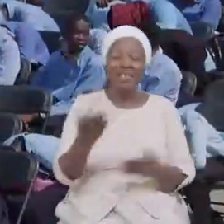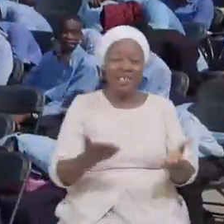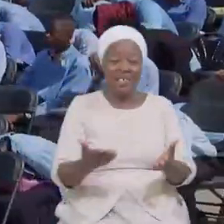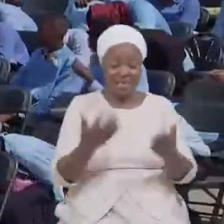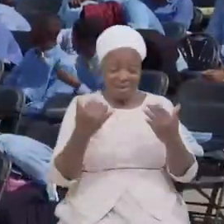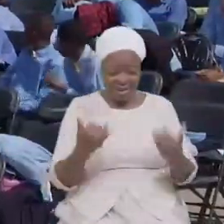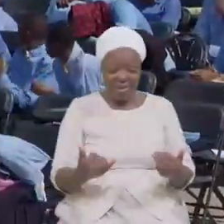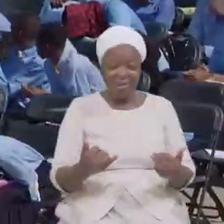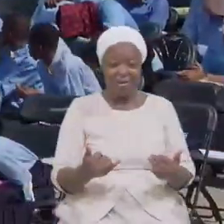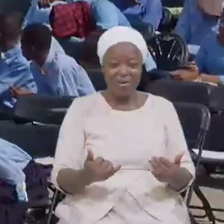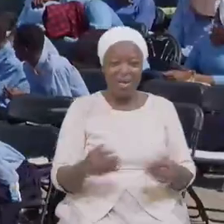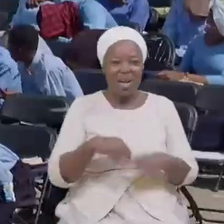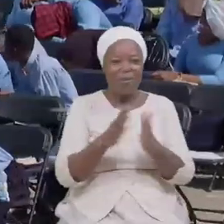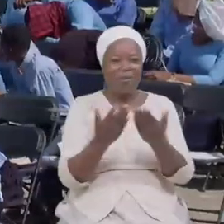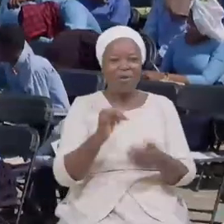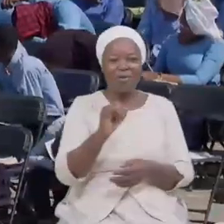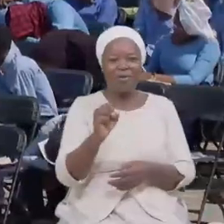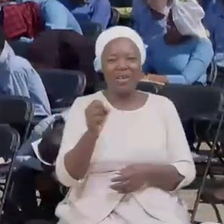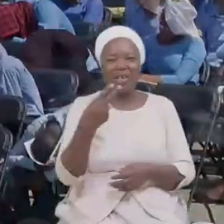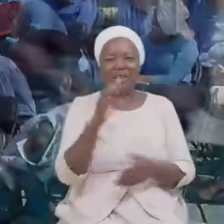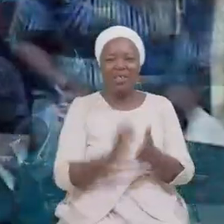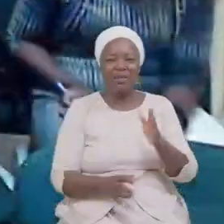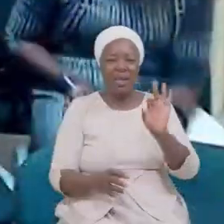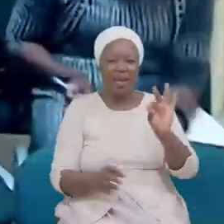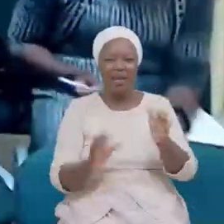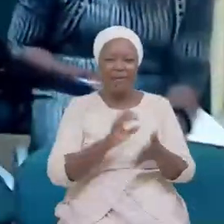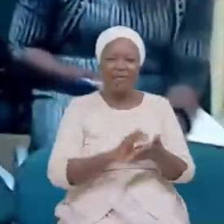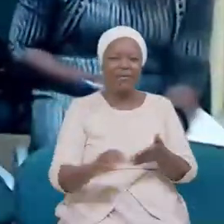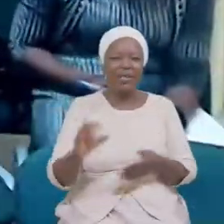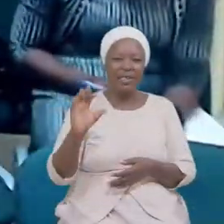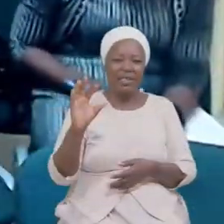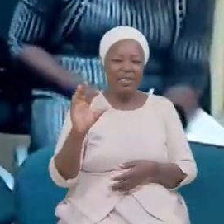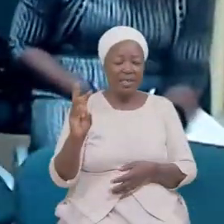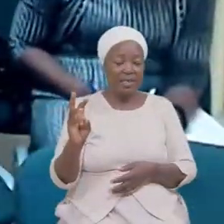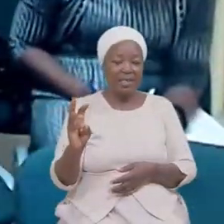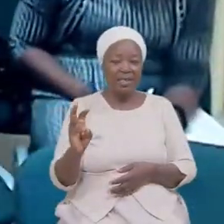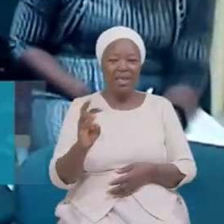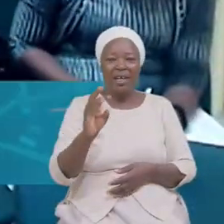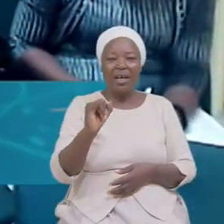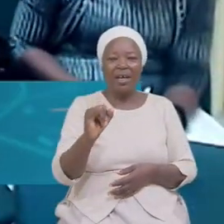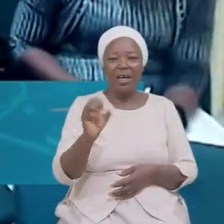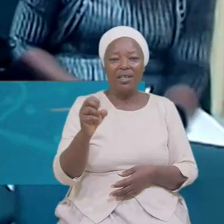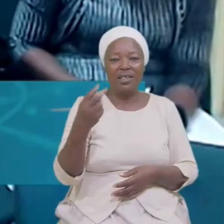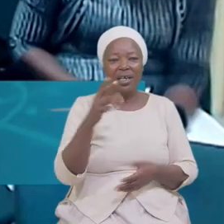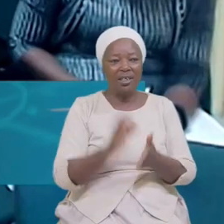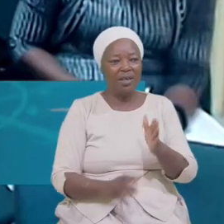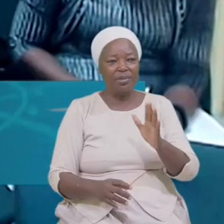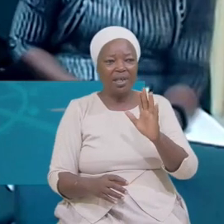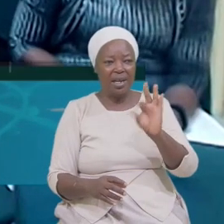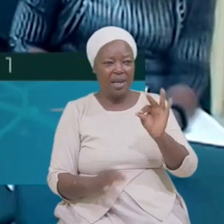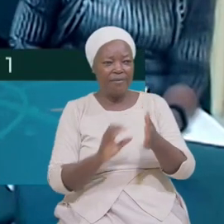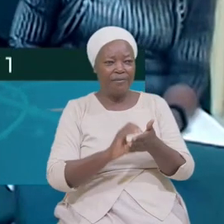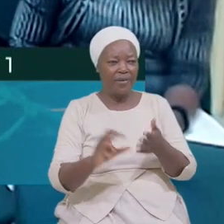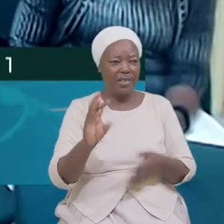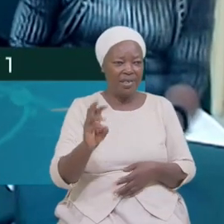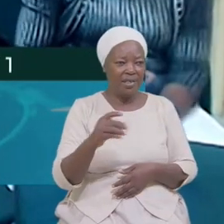Isaiah chapter 9. And I'm reading from verse 6. Isaiah chapter 9. We're reading from verse 6. It